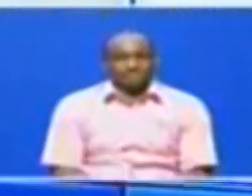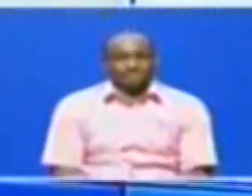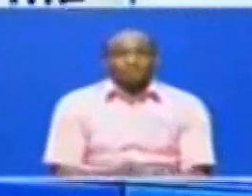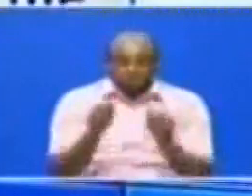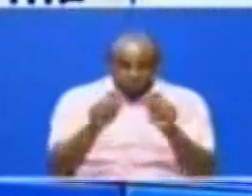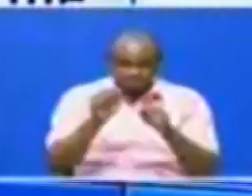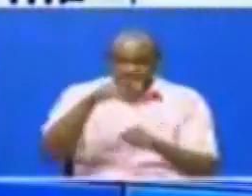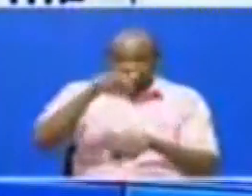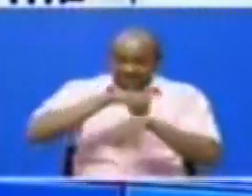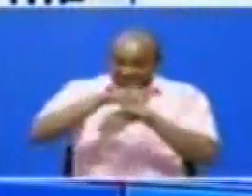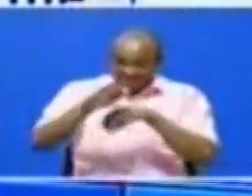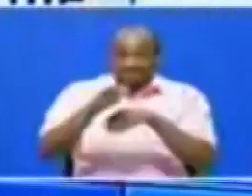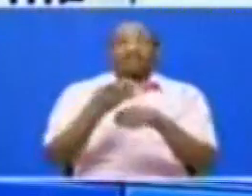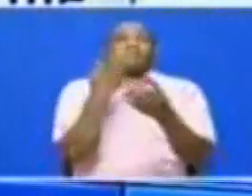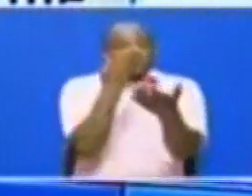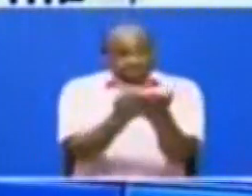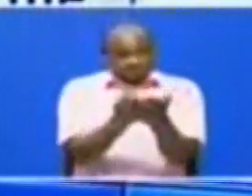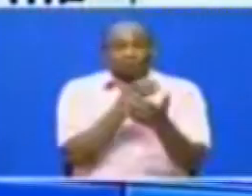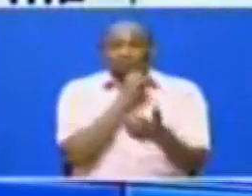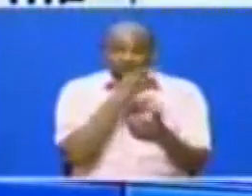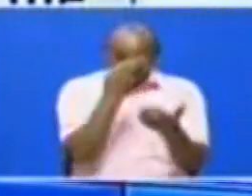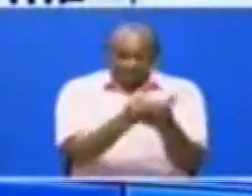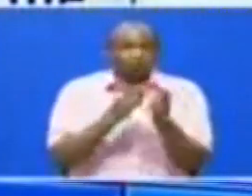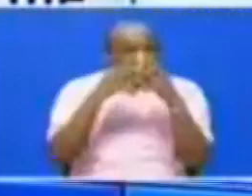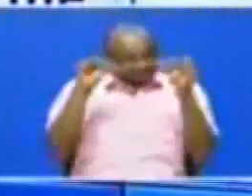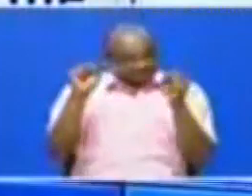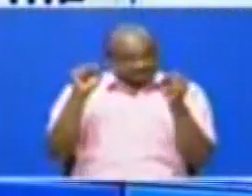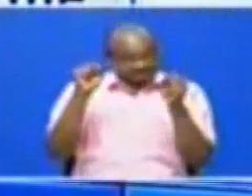they'll send the petition to the President. And then,